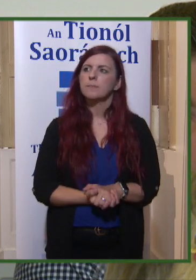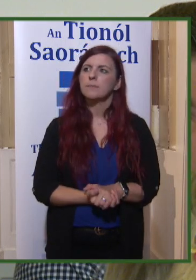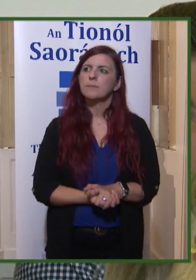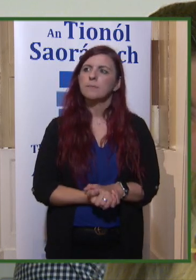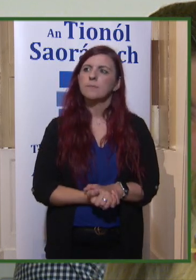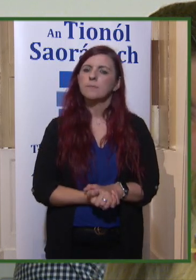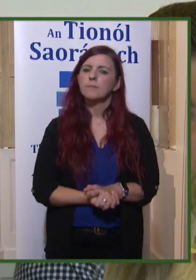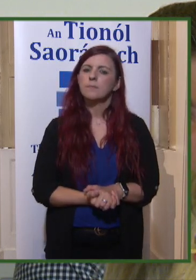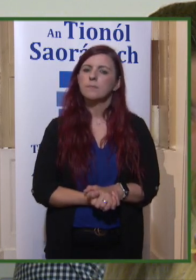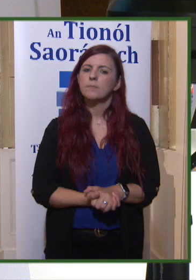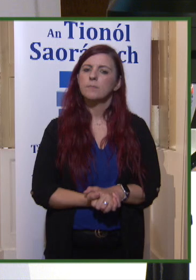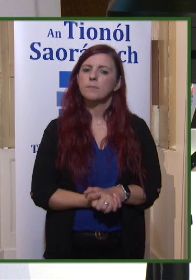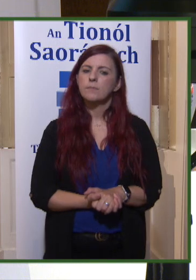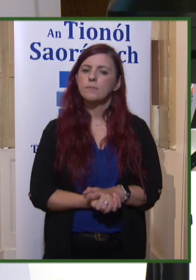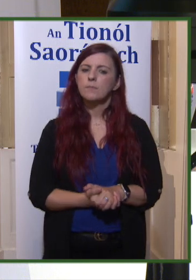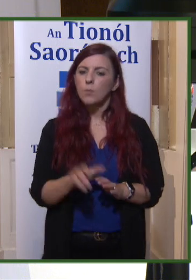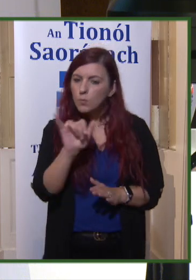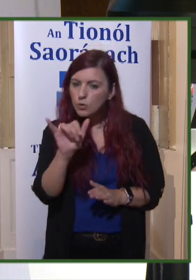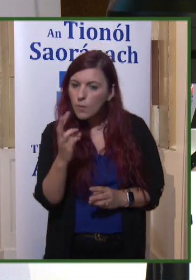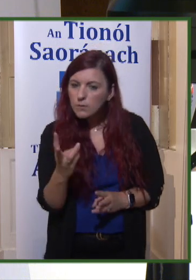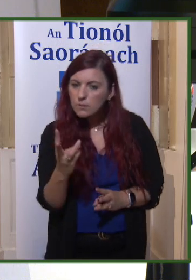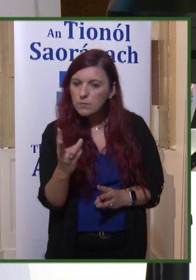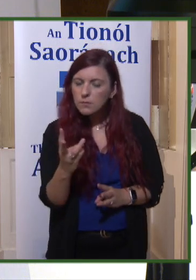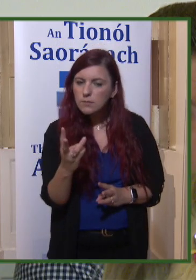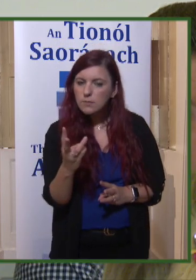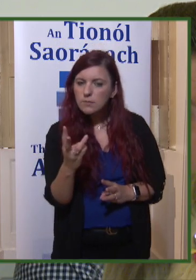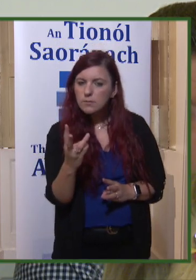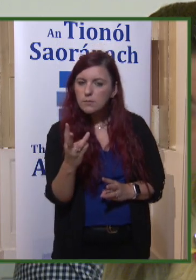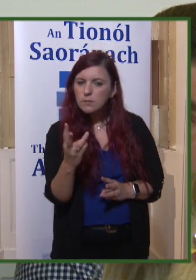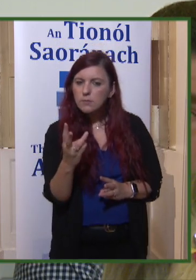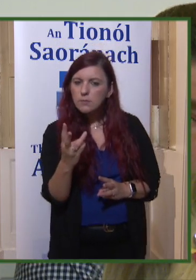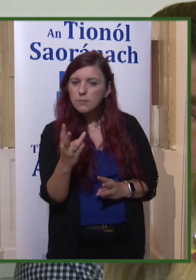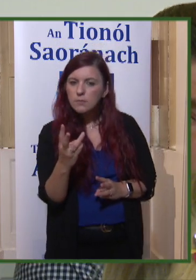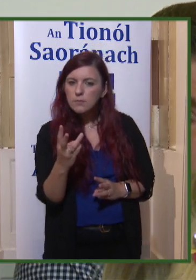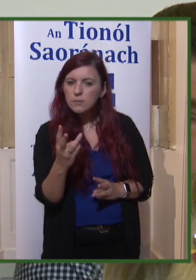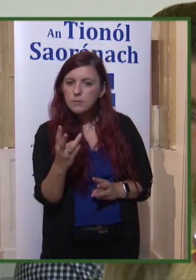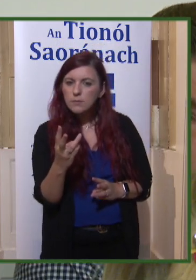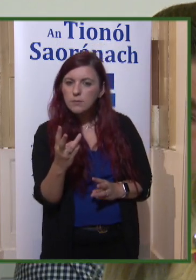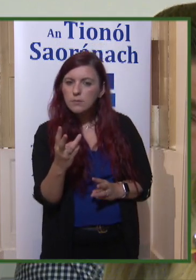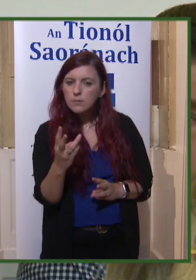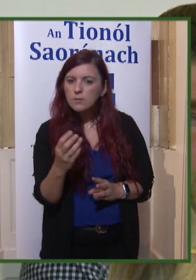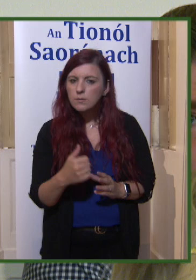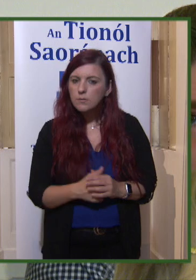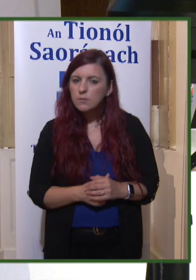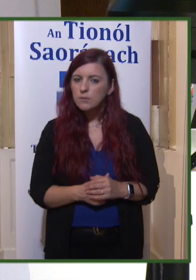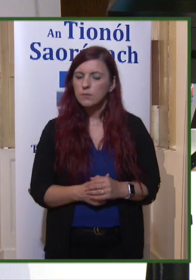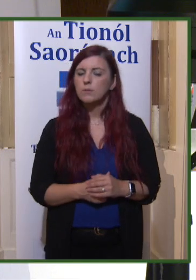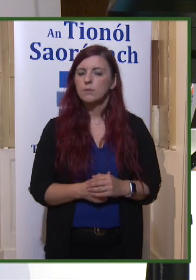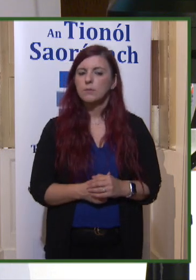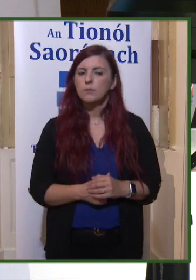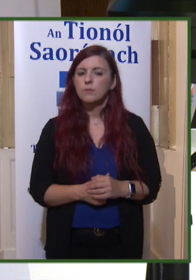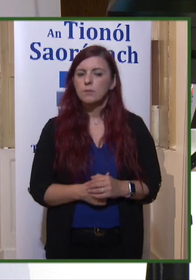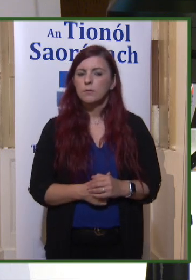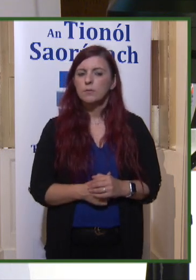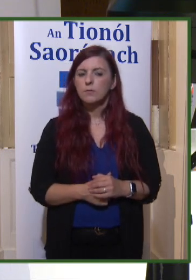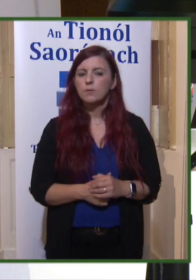Okay. Well, which would you like? I'd like it posed as a question to the Assembly. You'd like it that included to be as a question split to be into